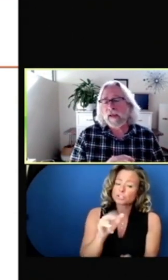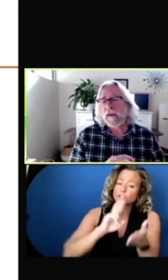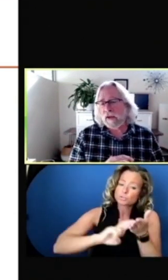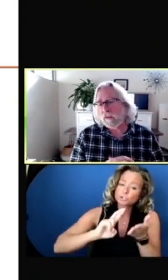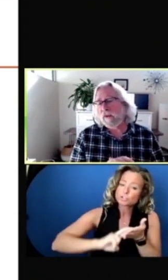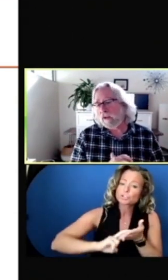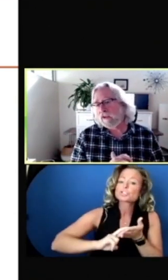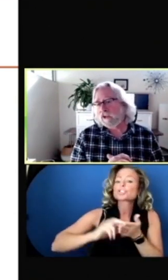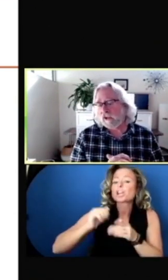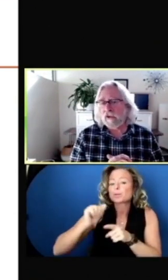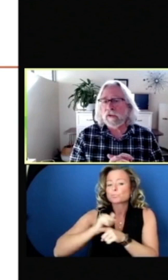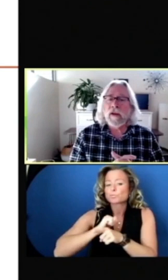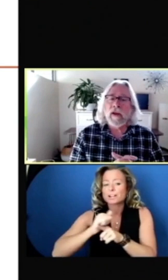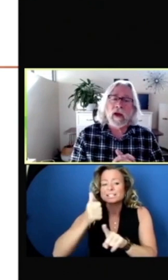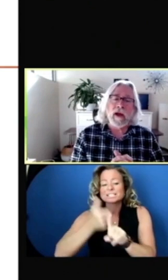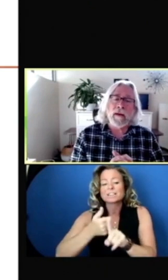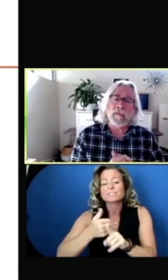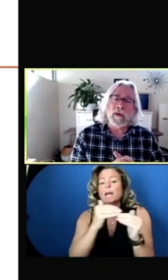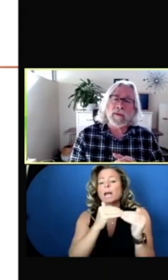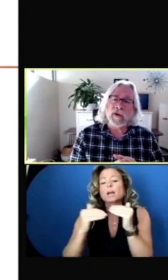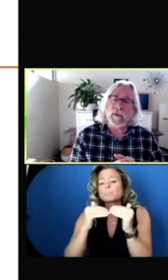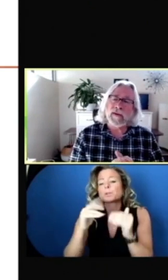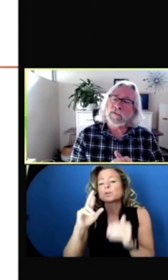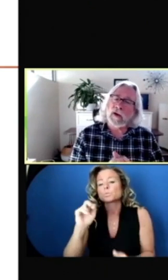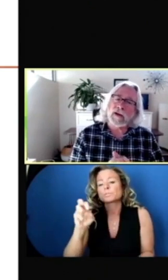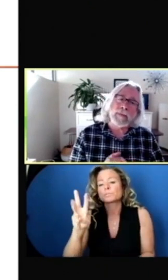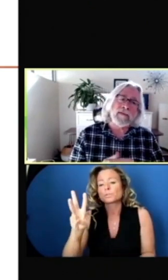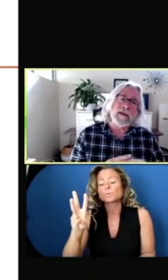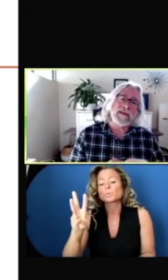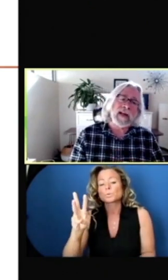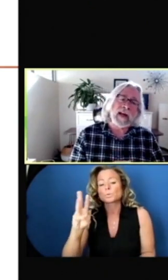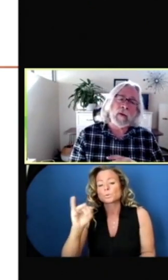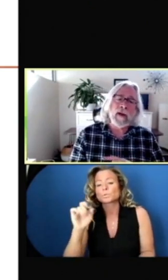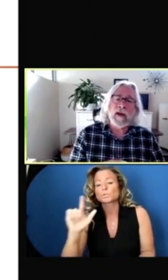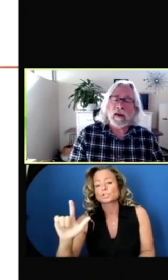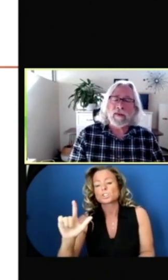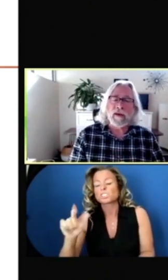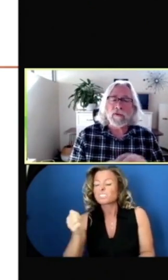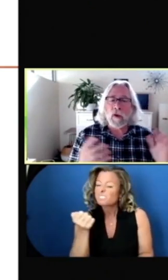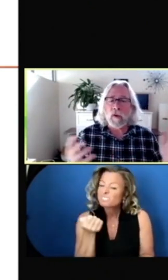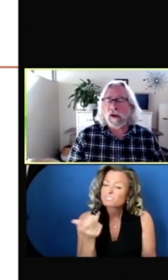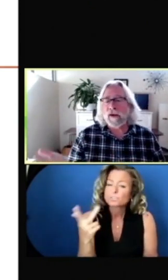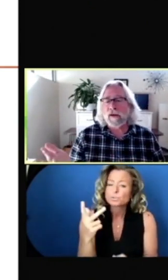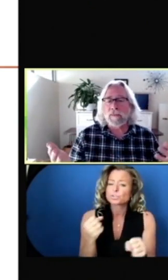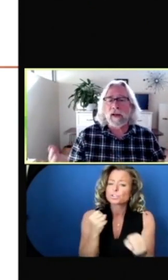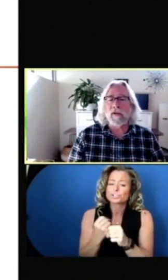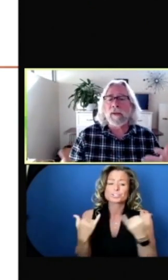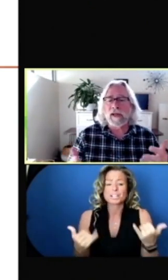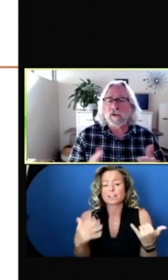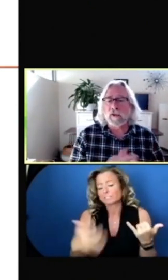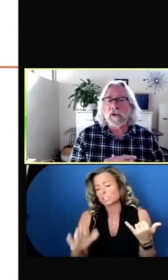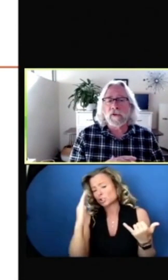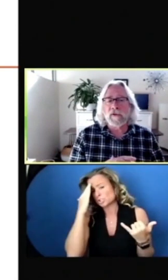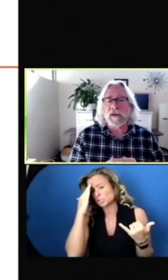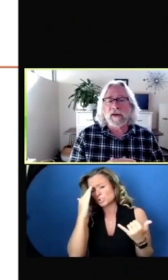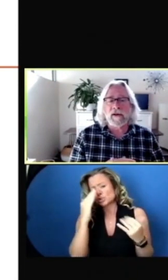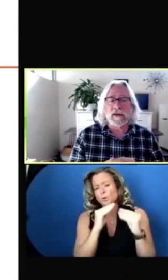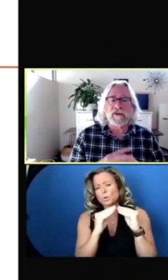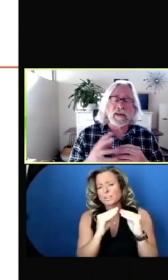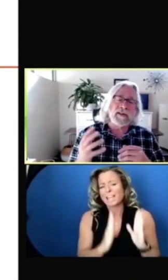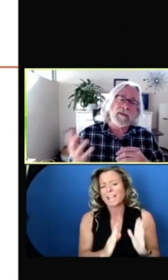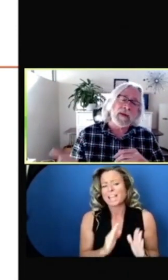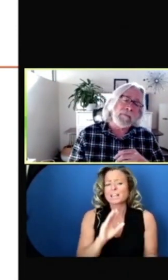access peer-reviewed journal. We've been doing this for a couple of years now. I think you know our editors. Michael Pashorlo